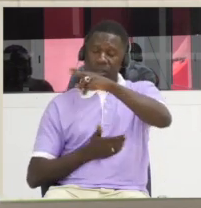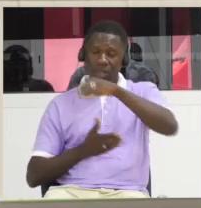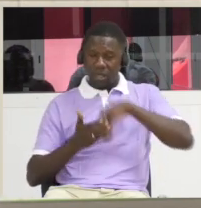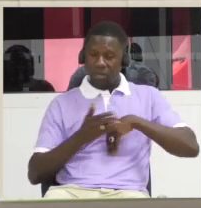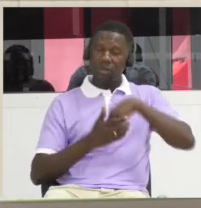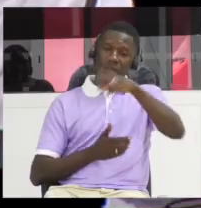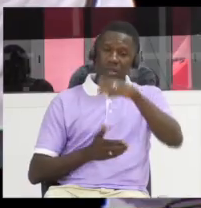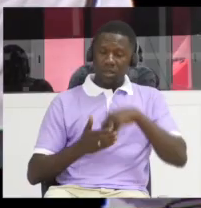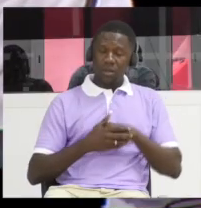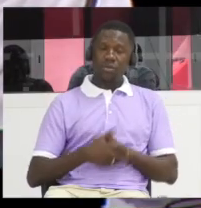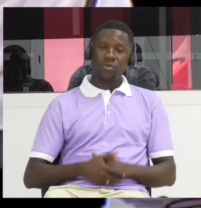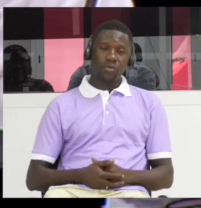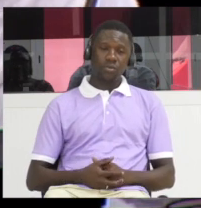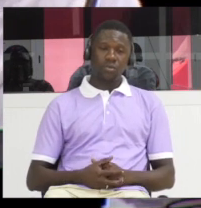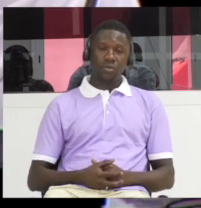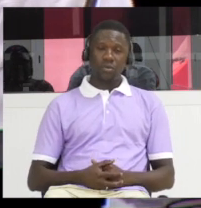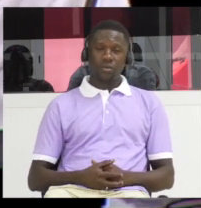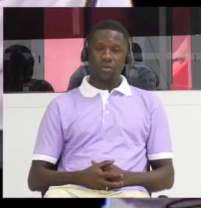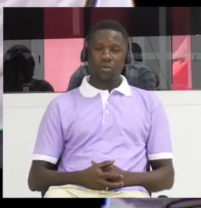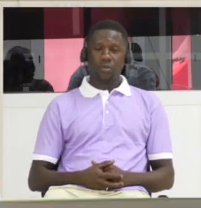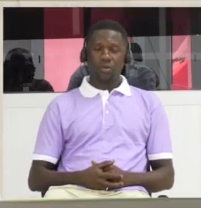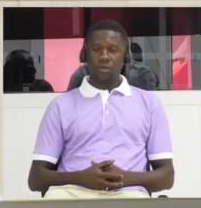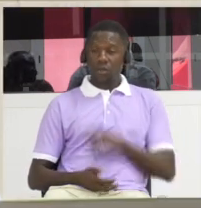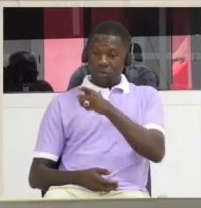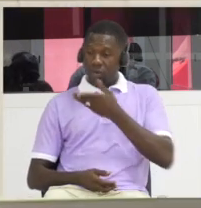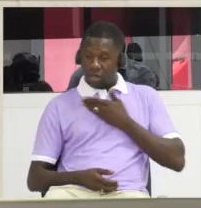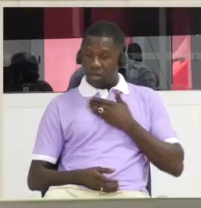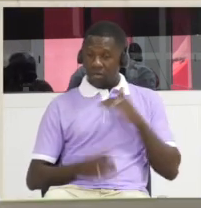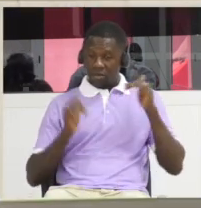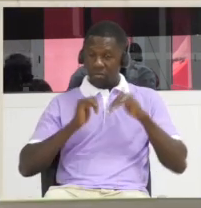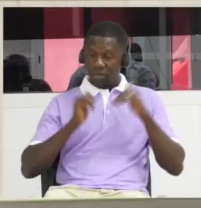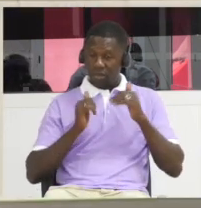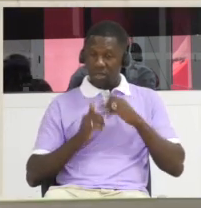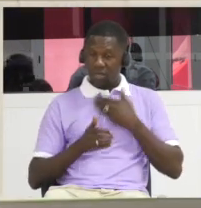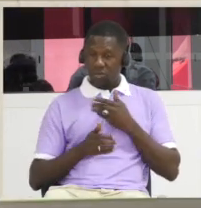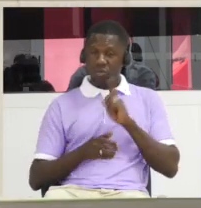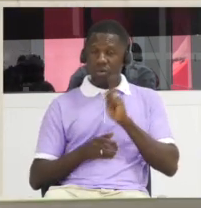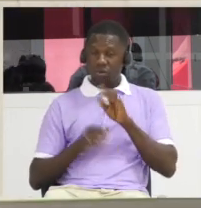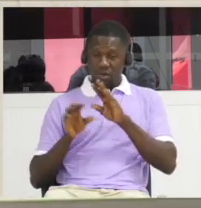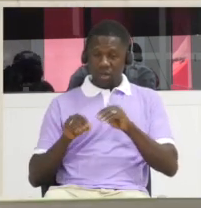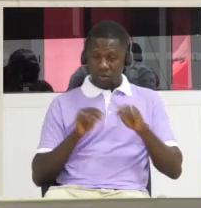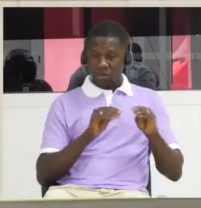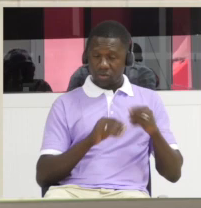Did you hold any meetings at all as to your action to be taken?